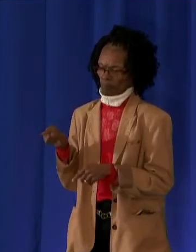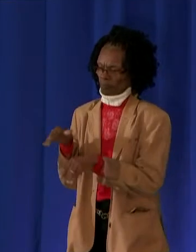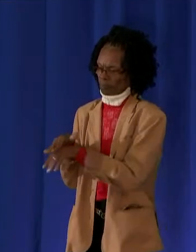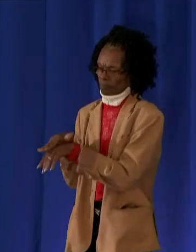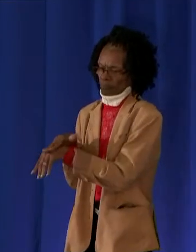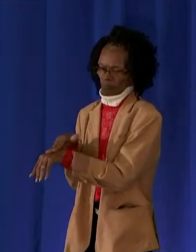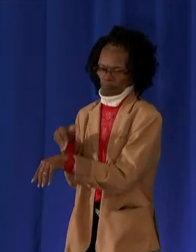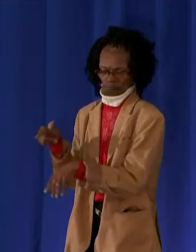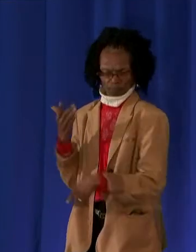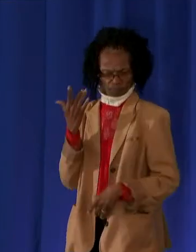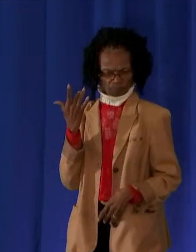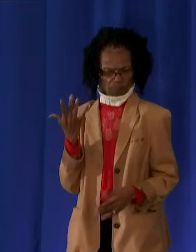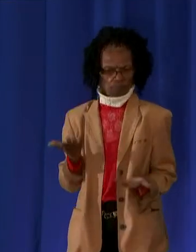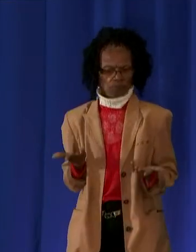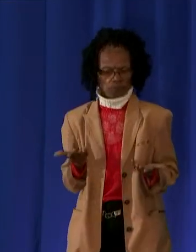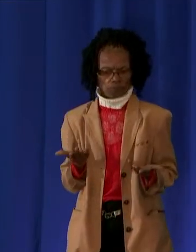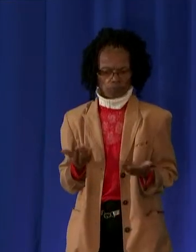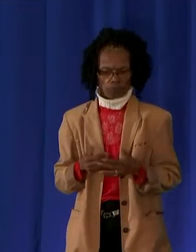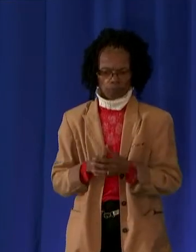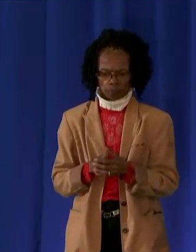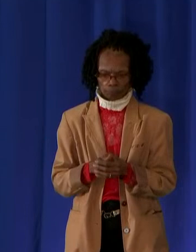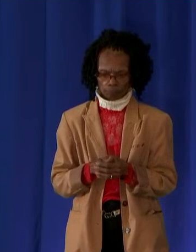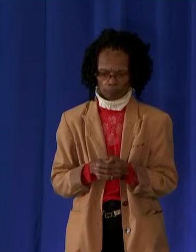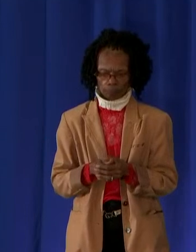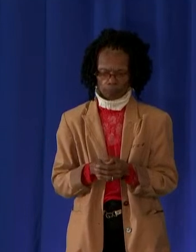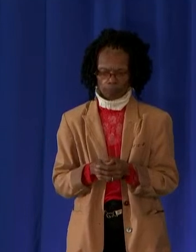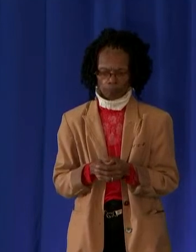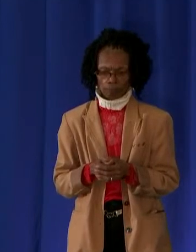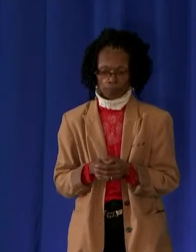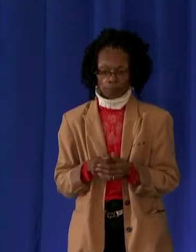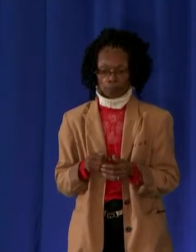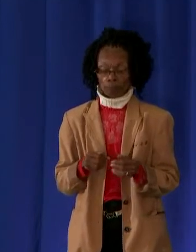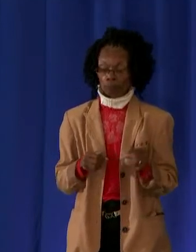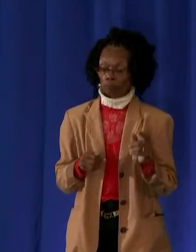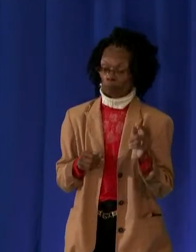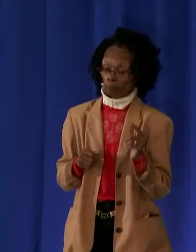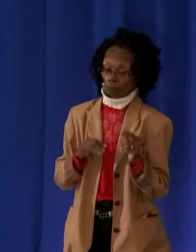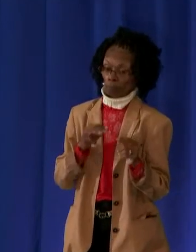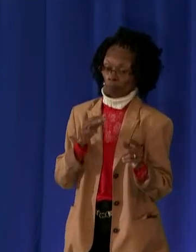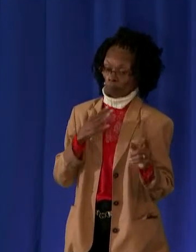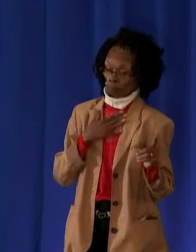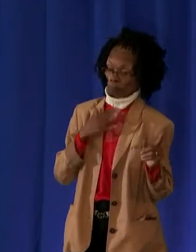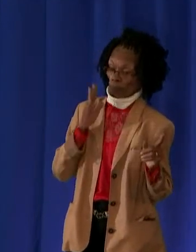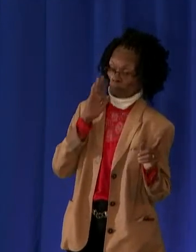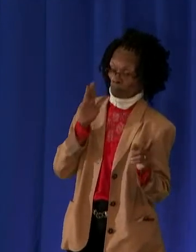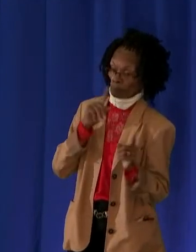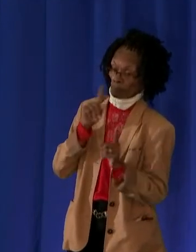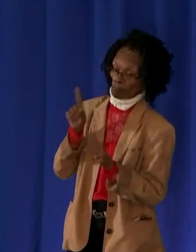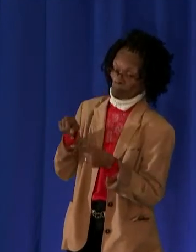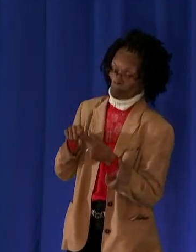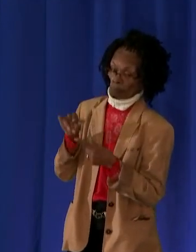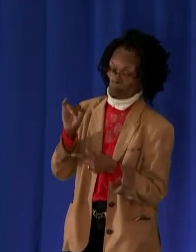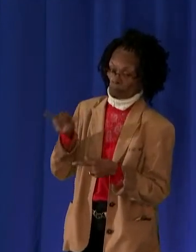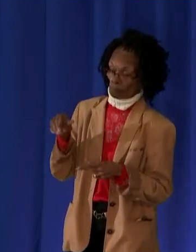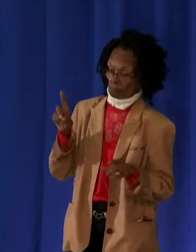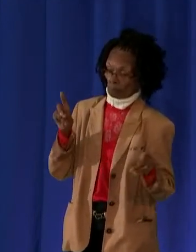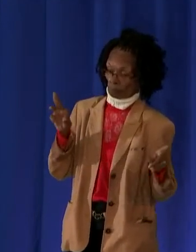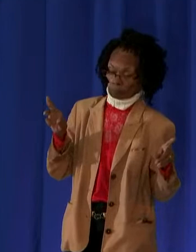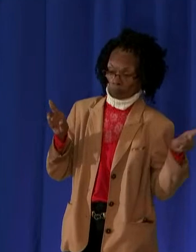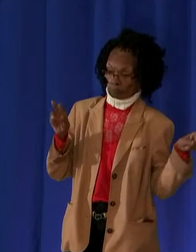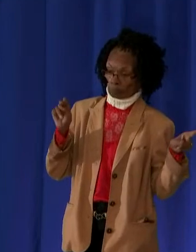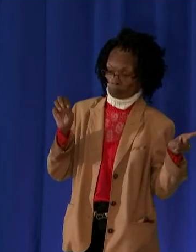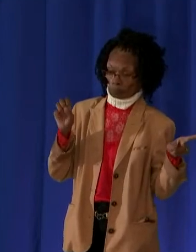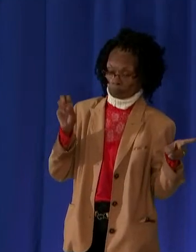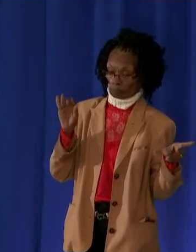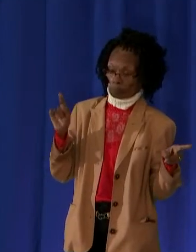of that bailiwick. I mean, since I'll weigh in, and Dr. Nesbitt can add if she